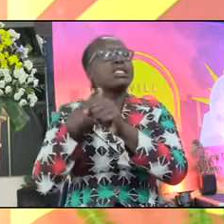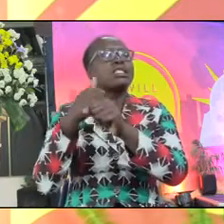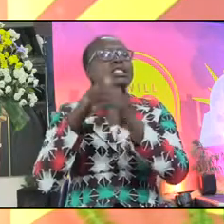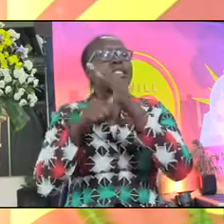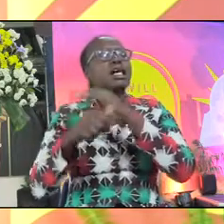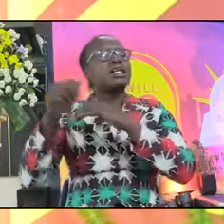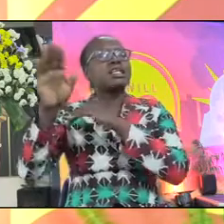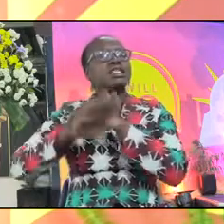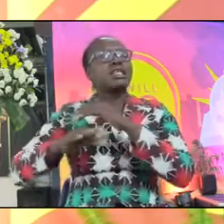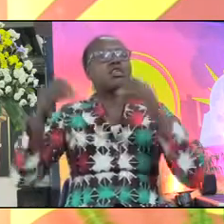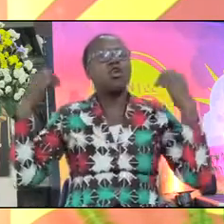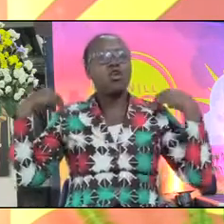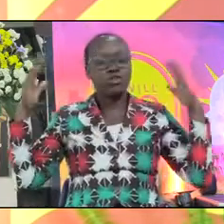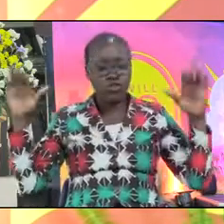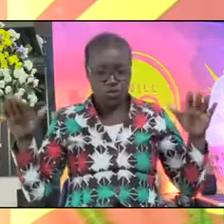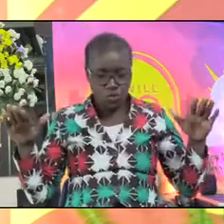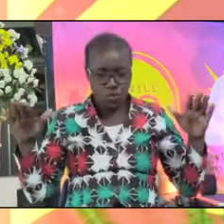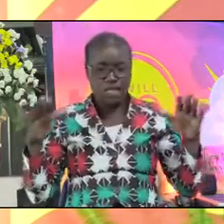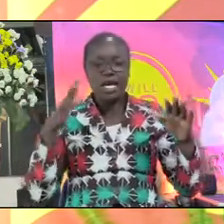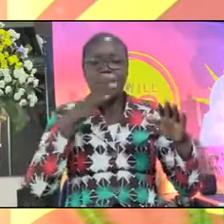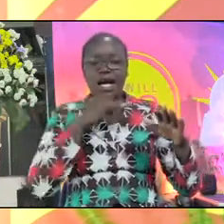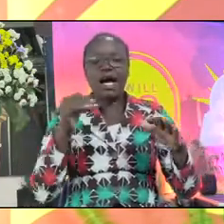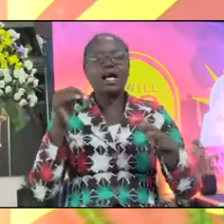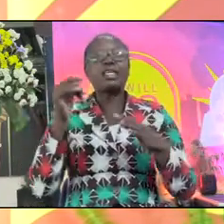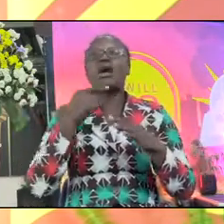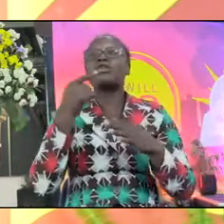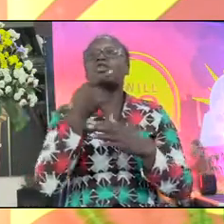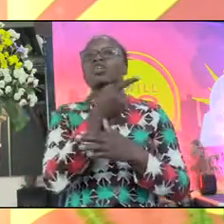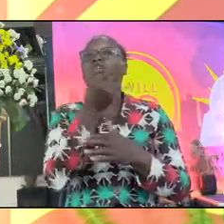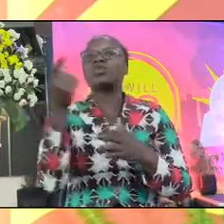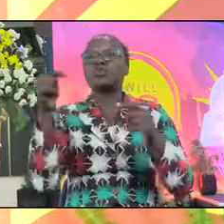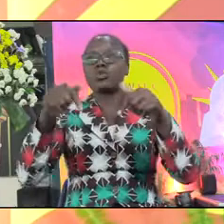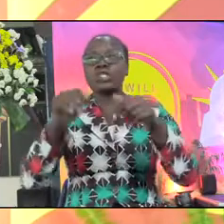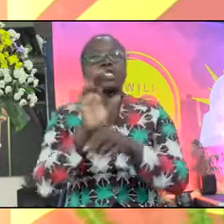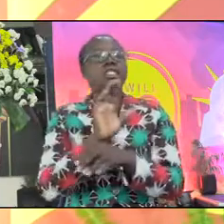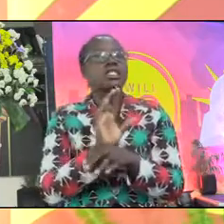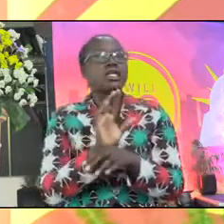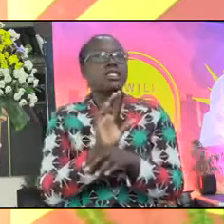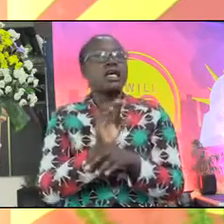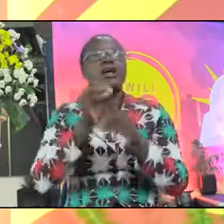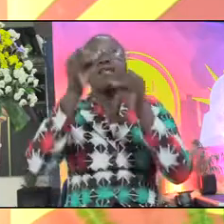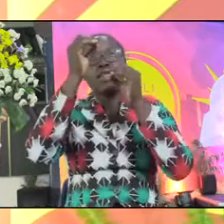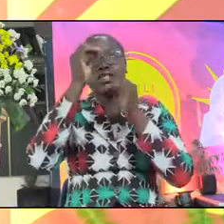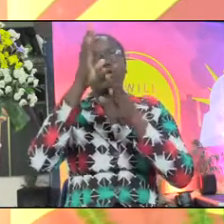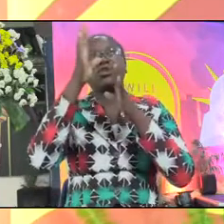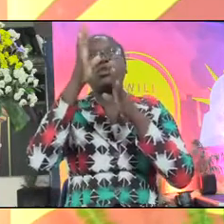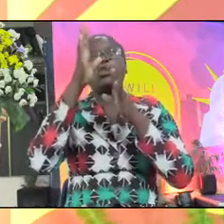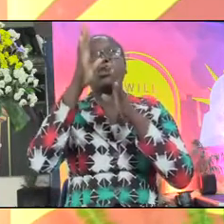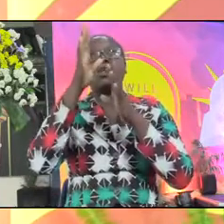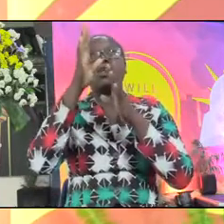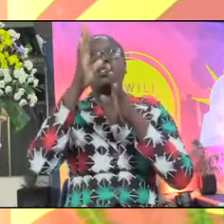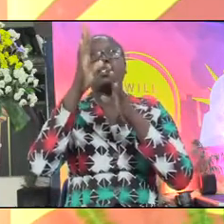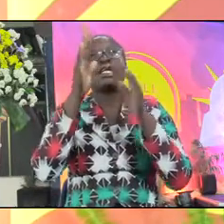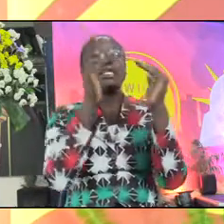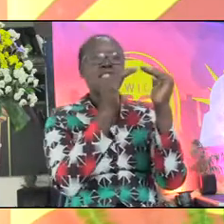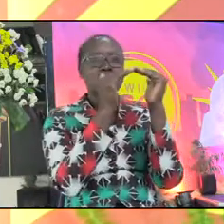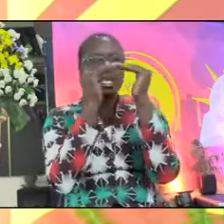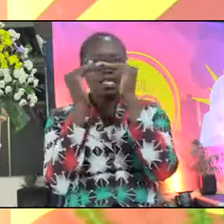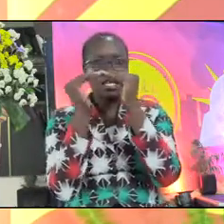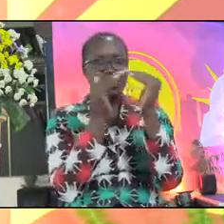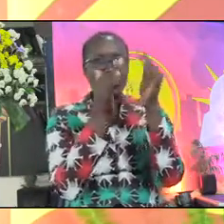under the shadow of his wings. I want to tell you today, church, God is an